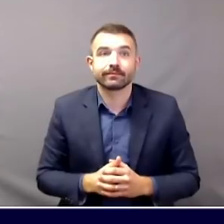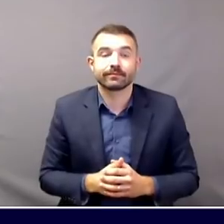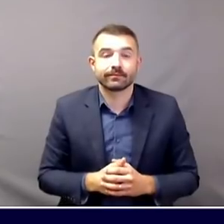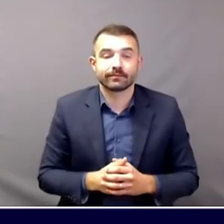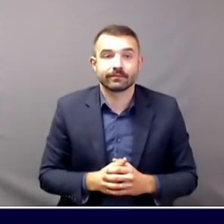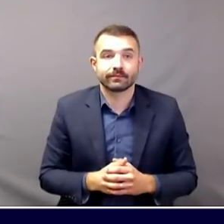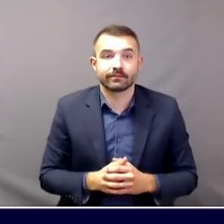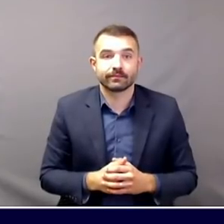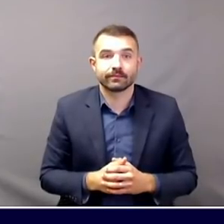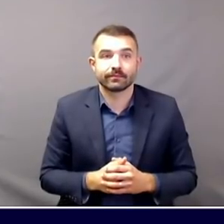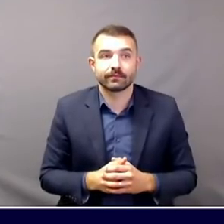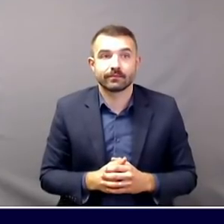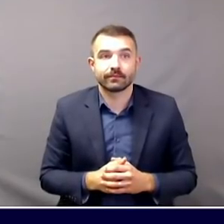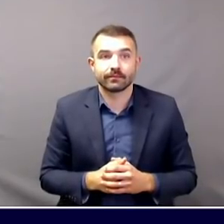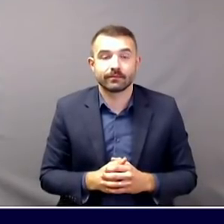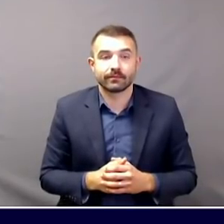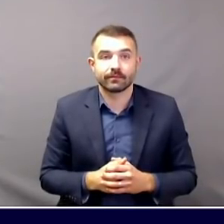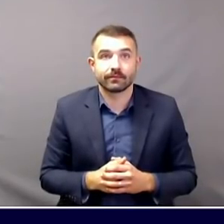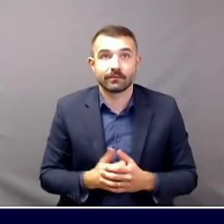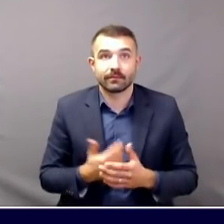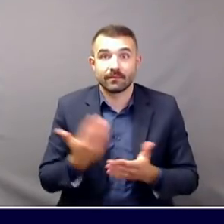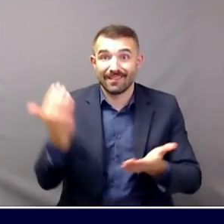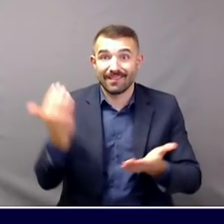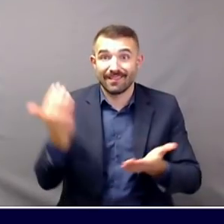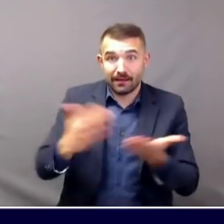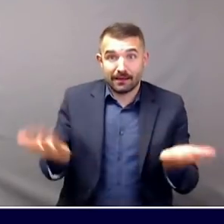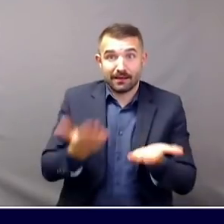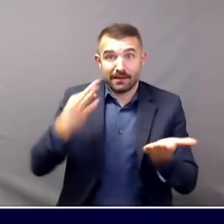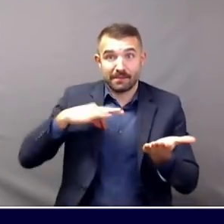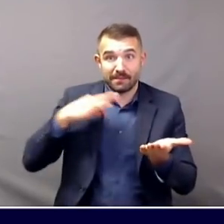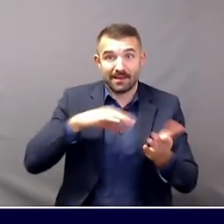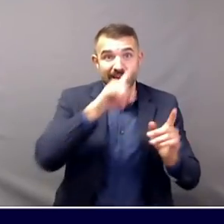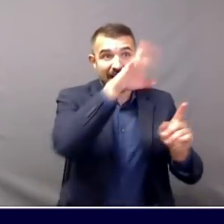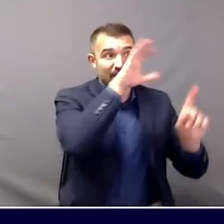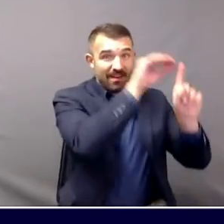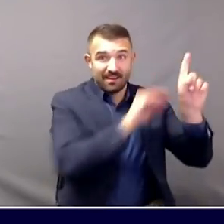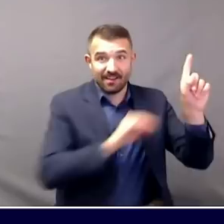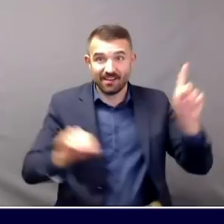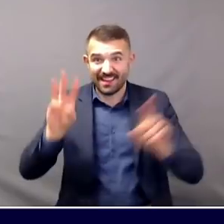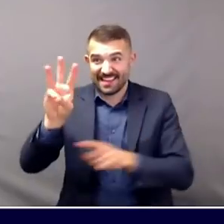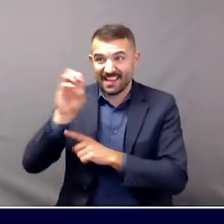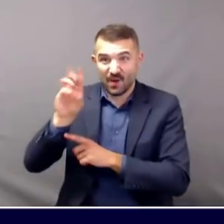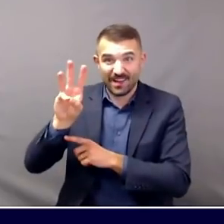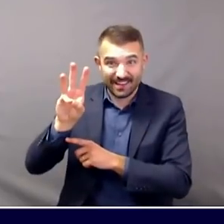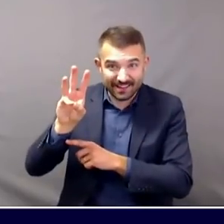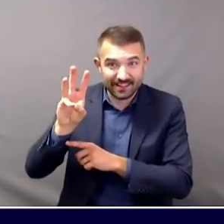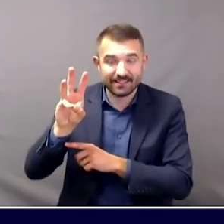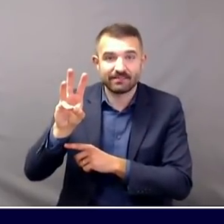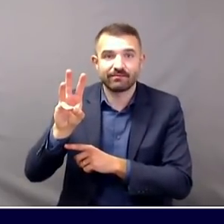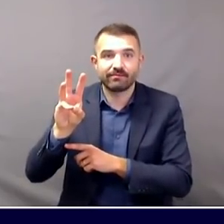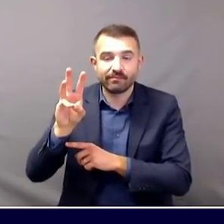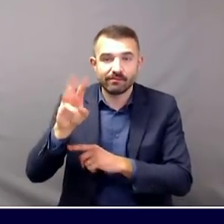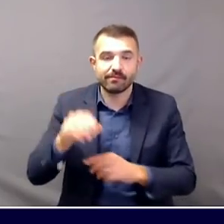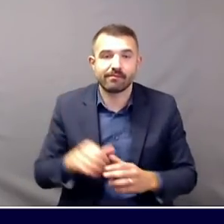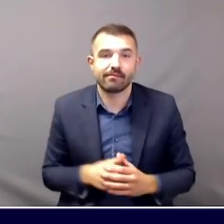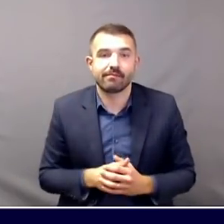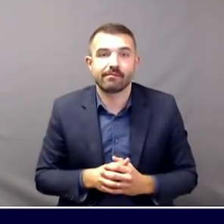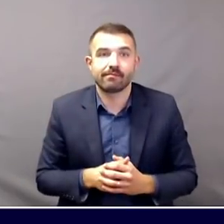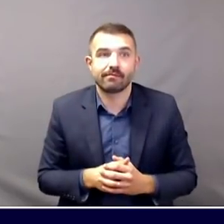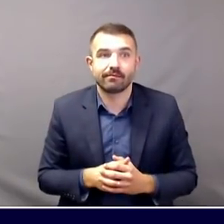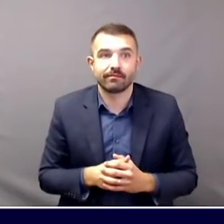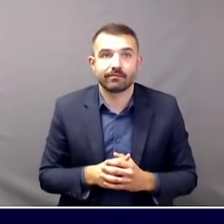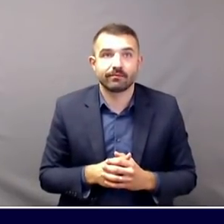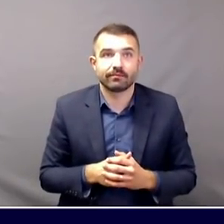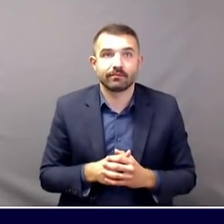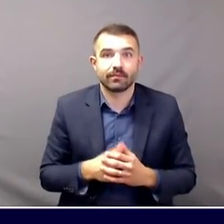people. Our rate in Maine stands at 606 per 100,000. One final milestone that I wanted to